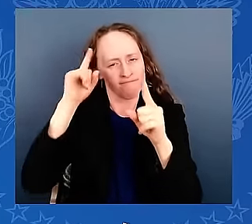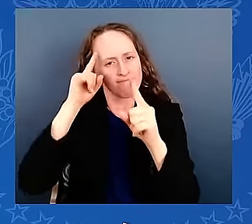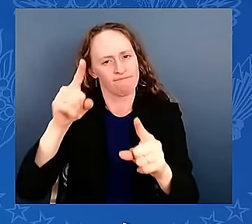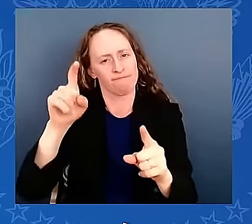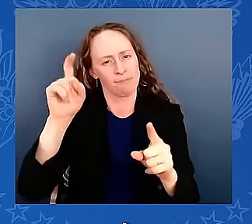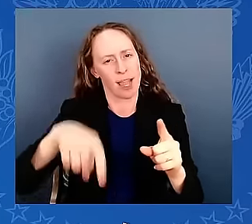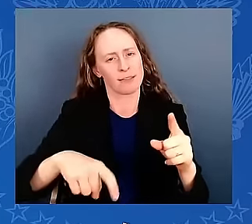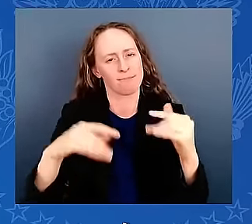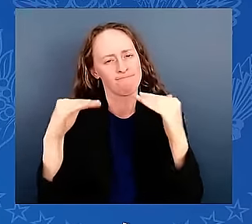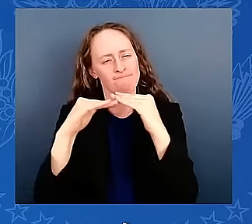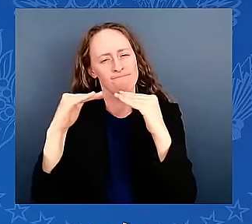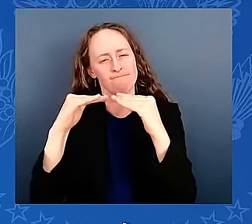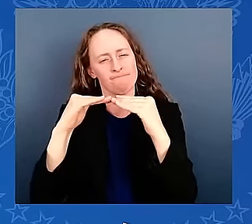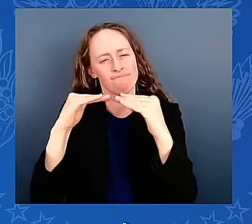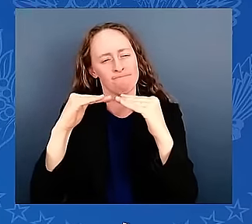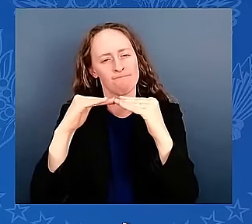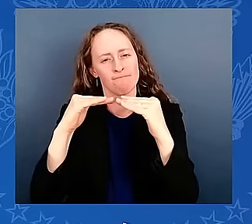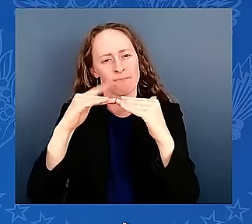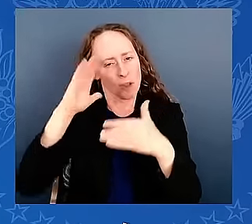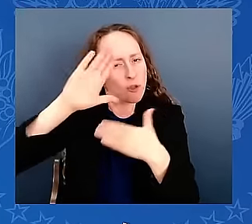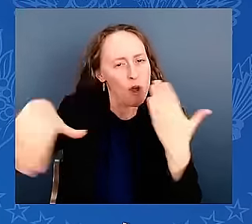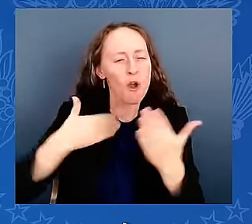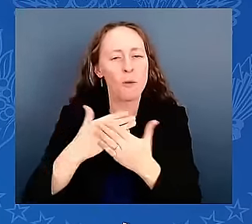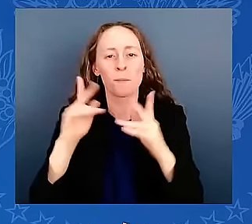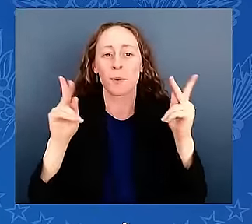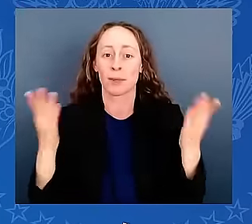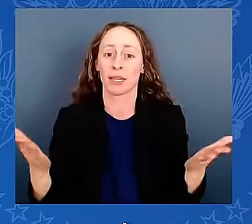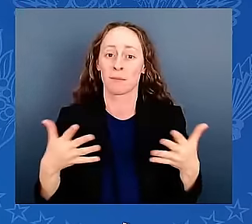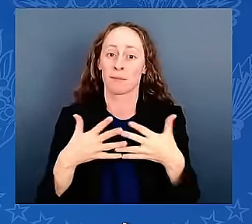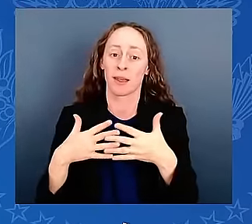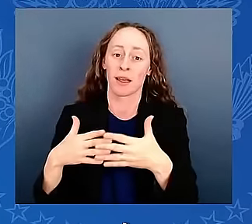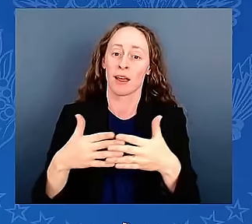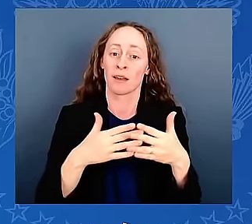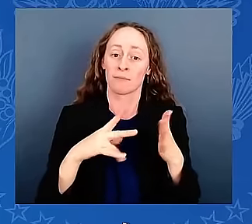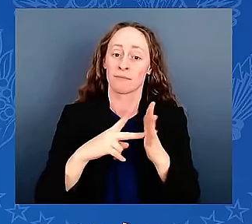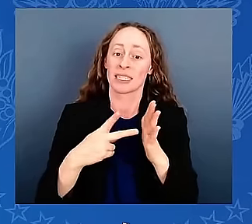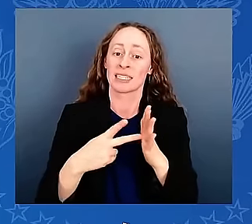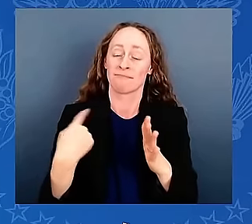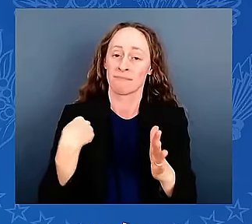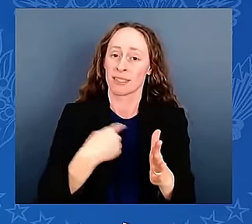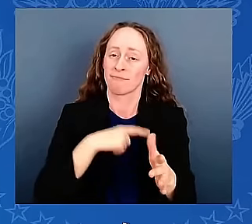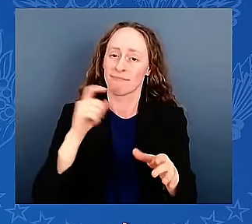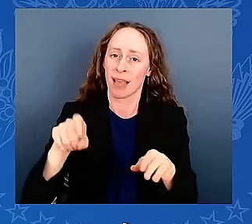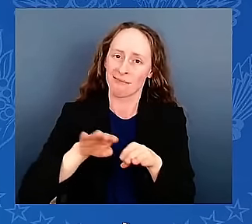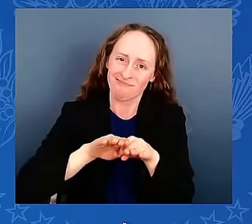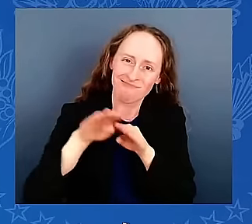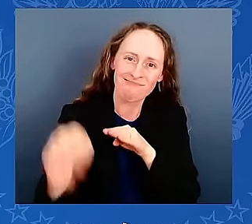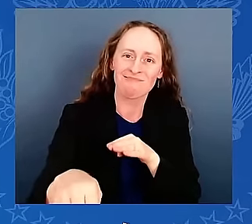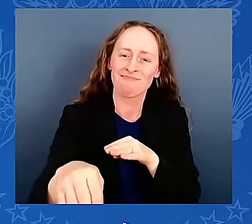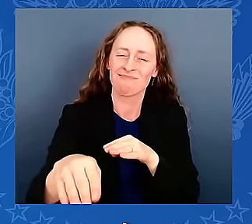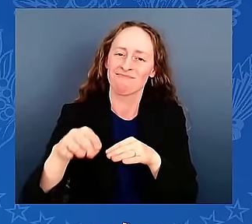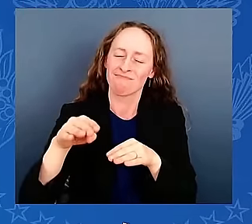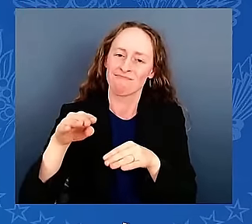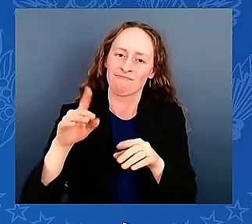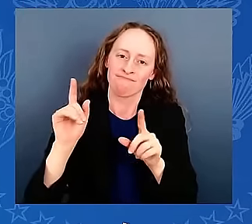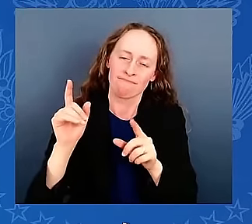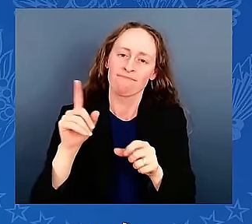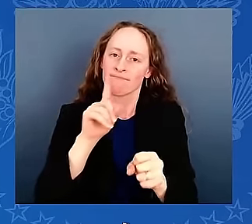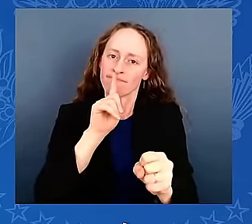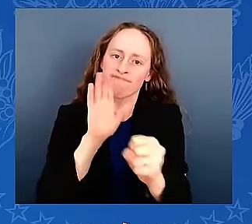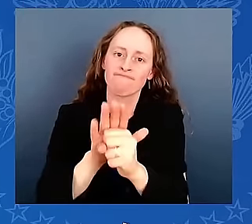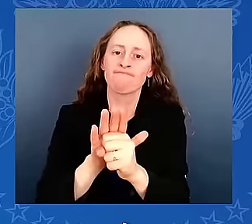work on our end. While they may not be like us, we have